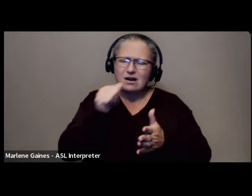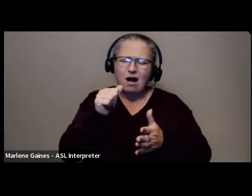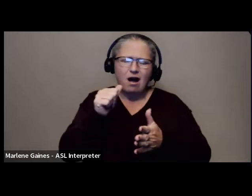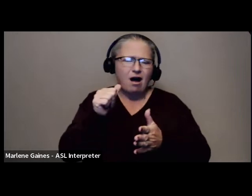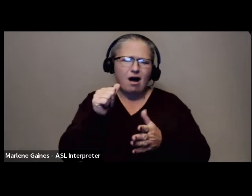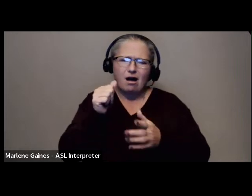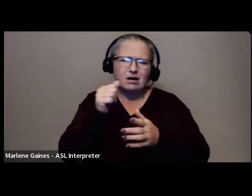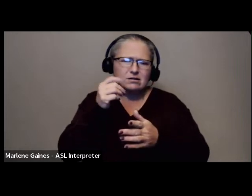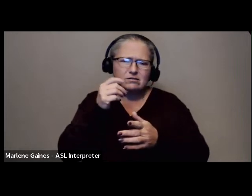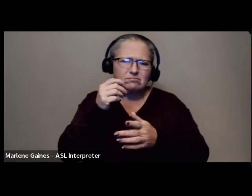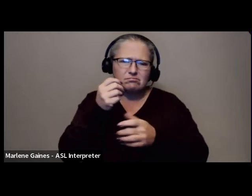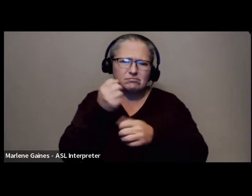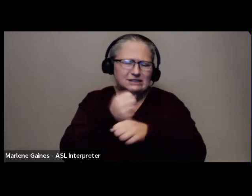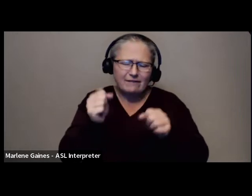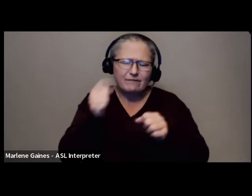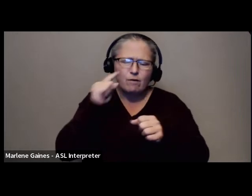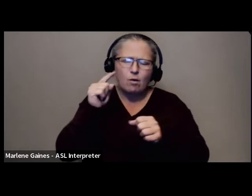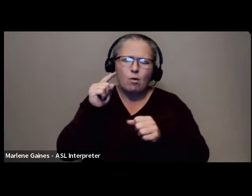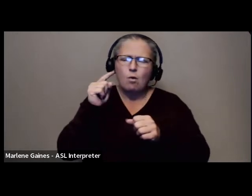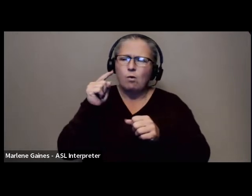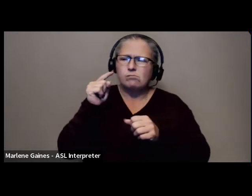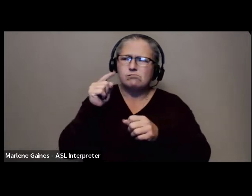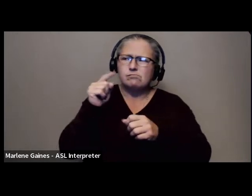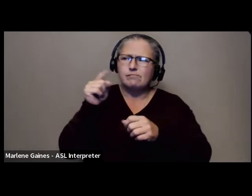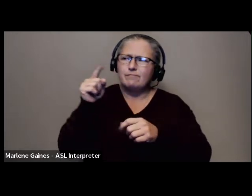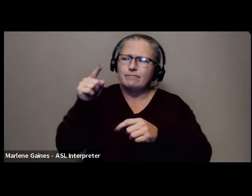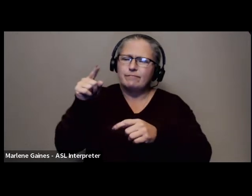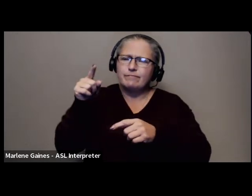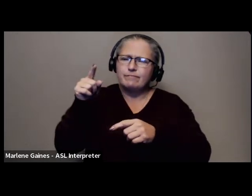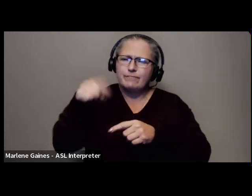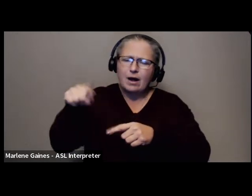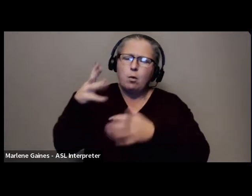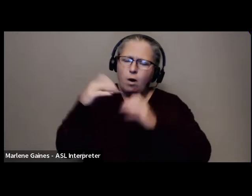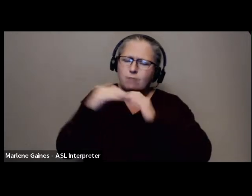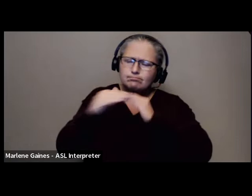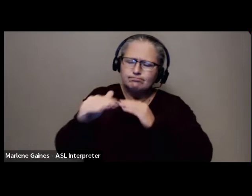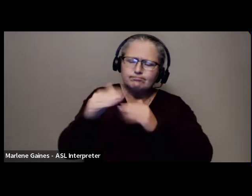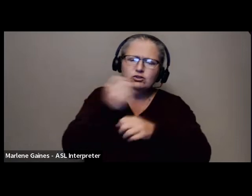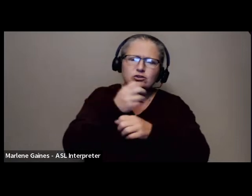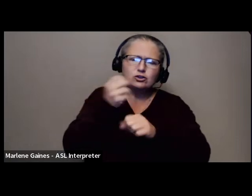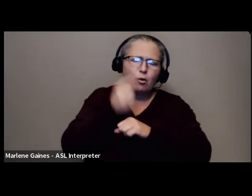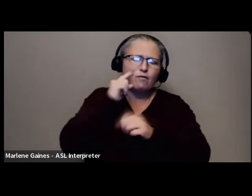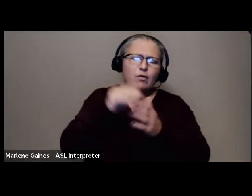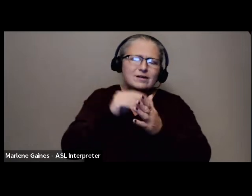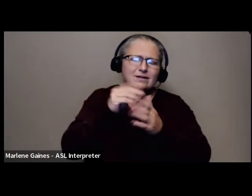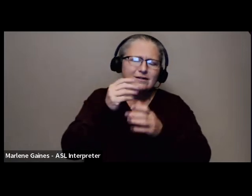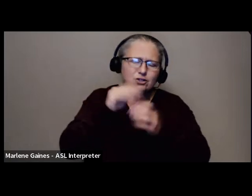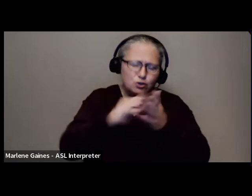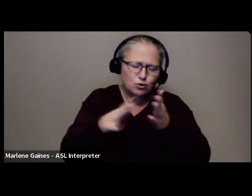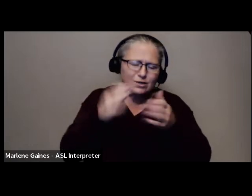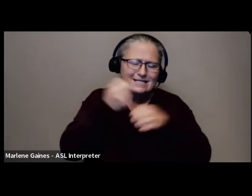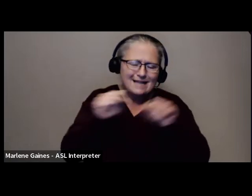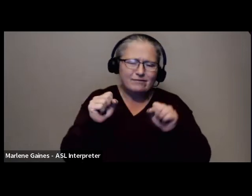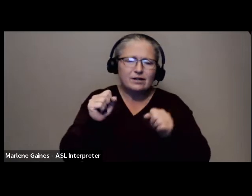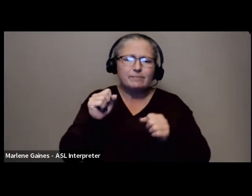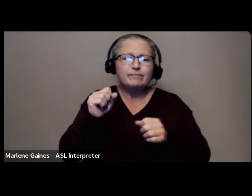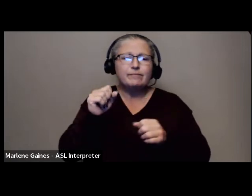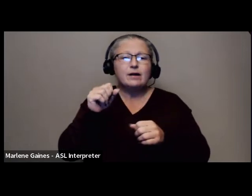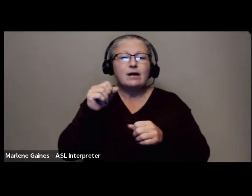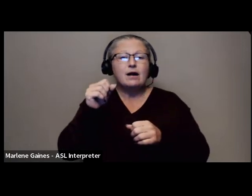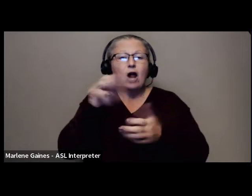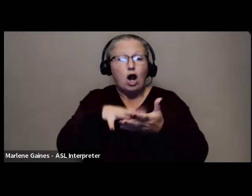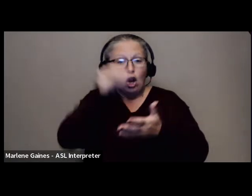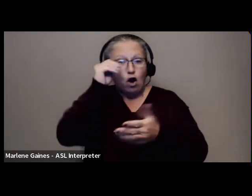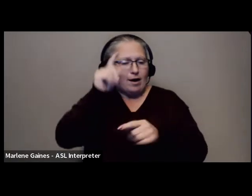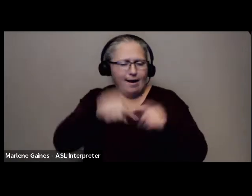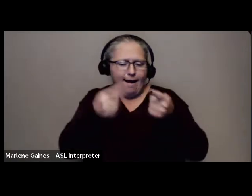very structures that maintain and support that student safety. Paraphrasing Mr. Booker from the last meeting, learning cannot occur unless a student